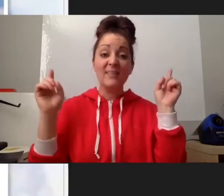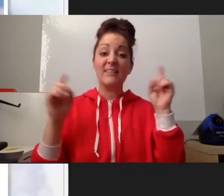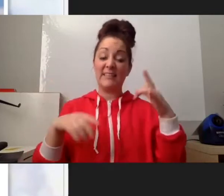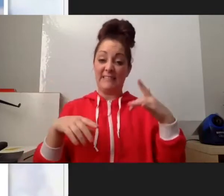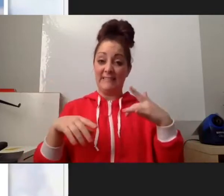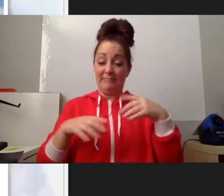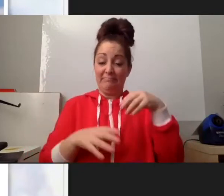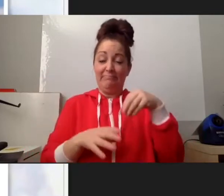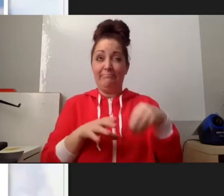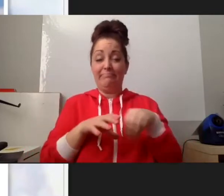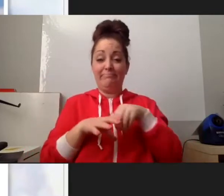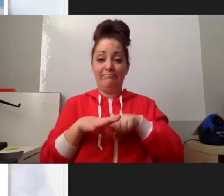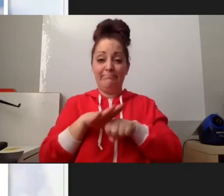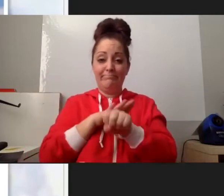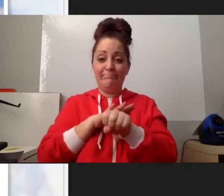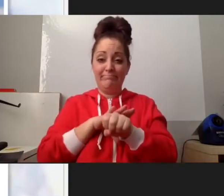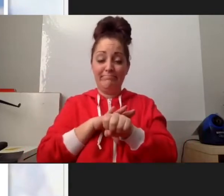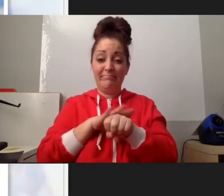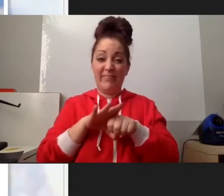Finally,